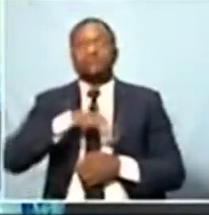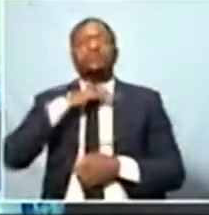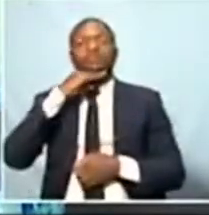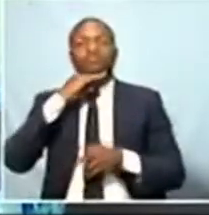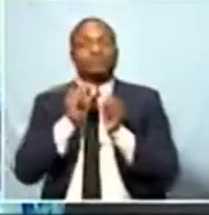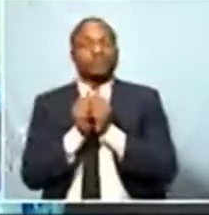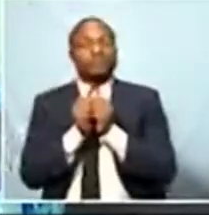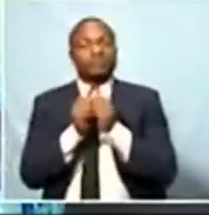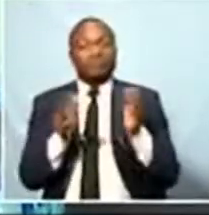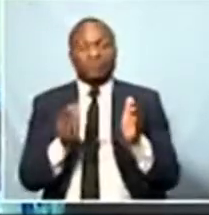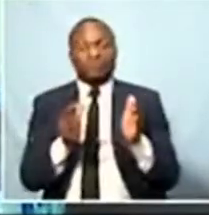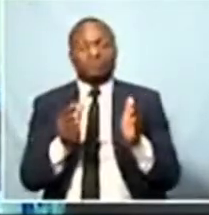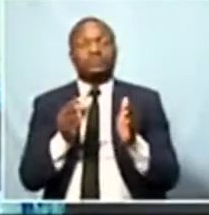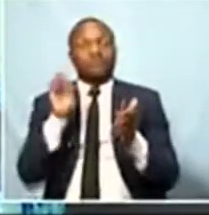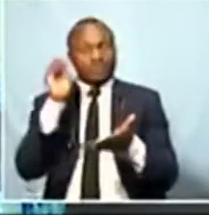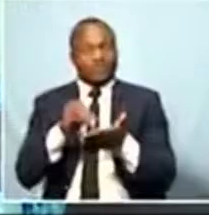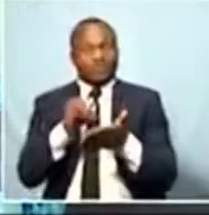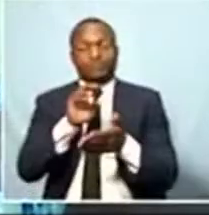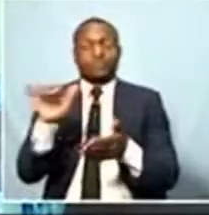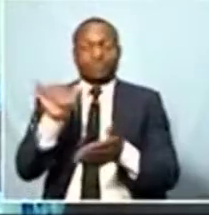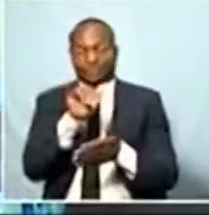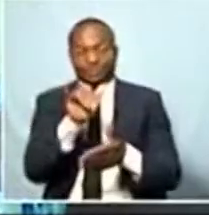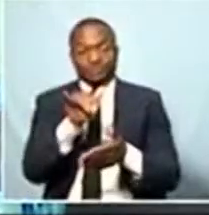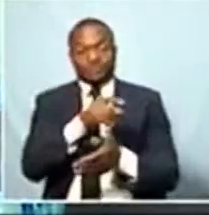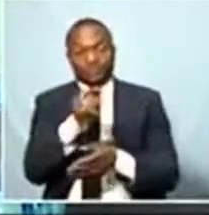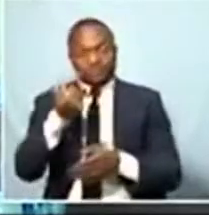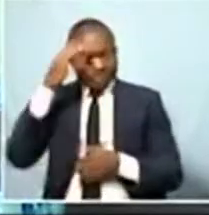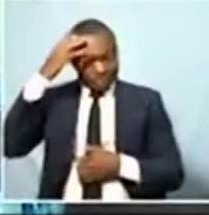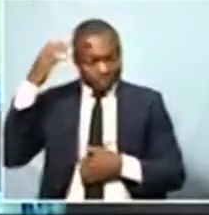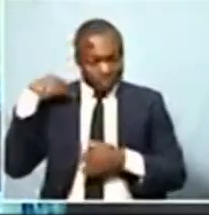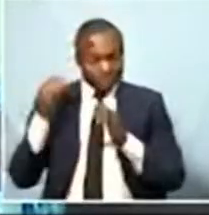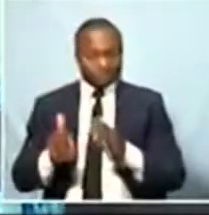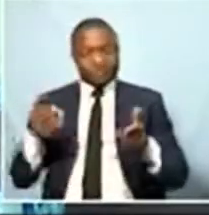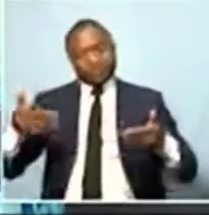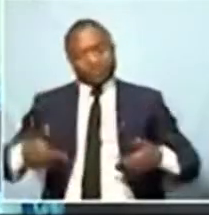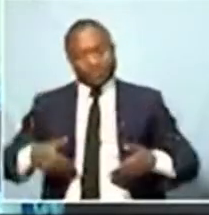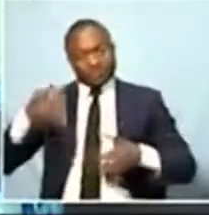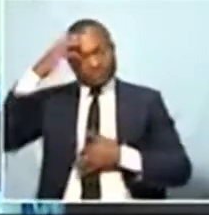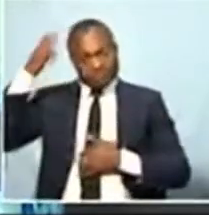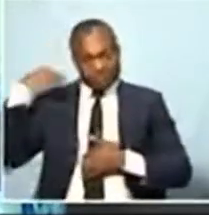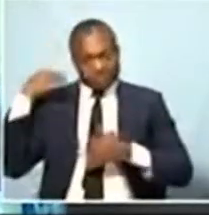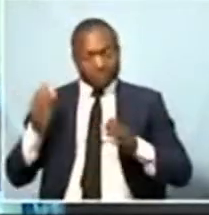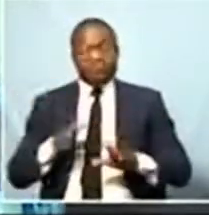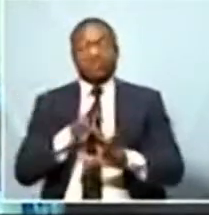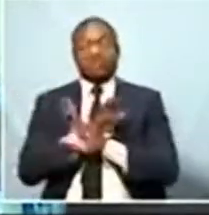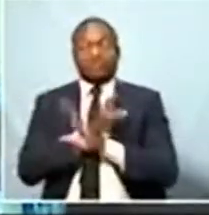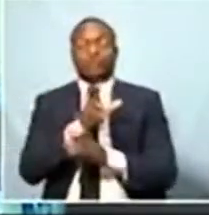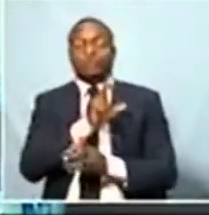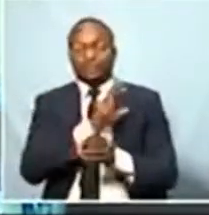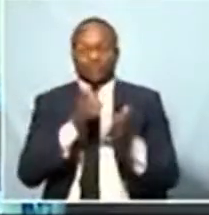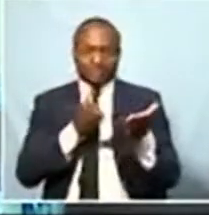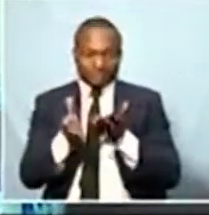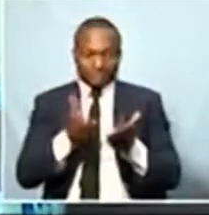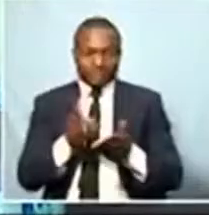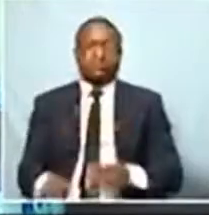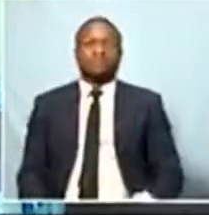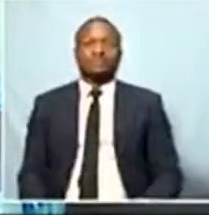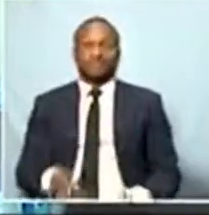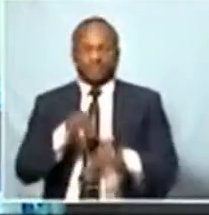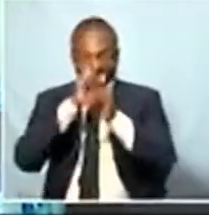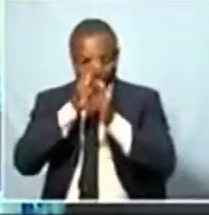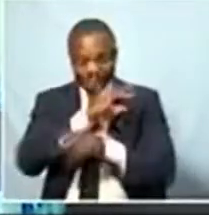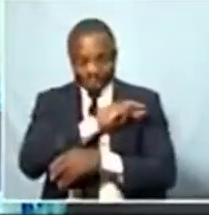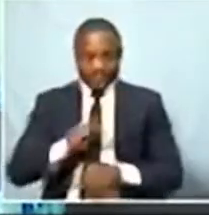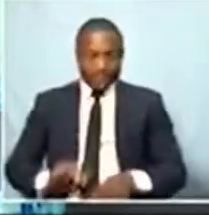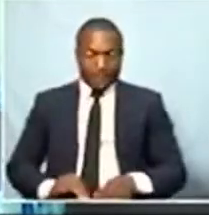without cascading the said standards to officers, especially junior officers within the Zambia Police Service. Honorable members,